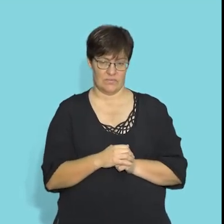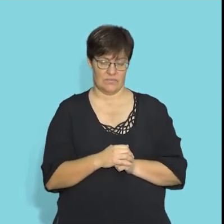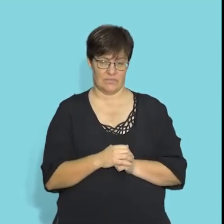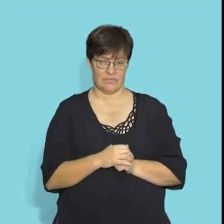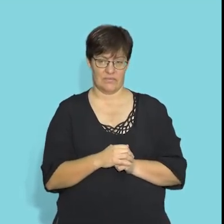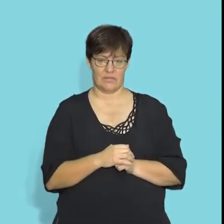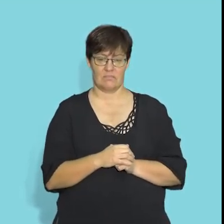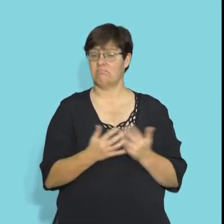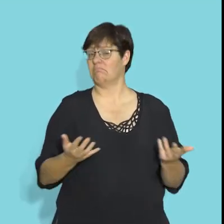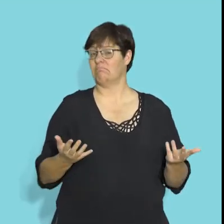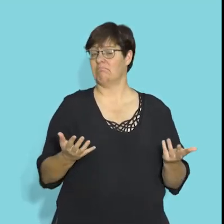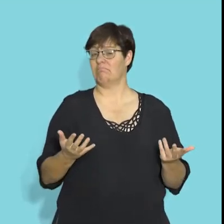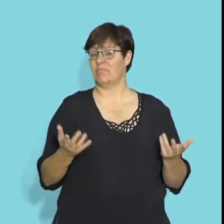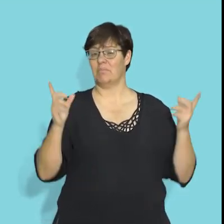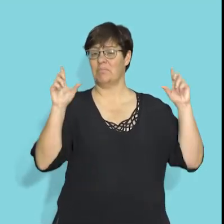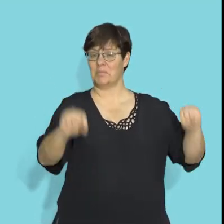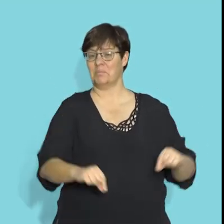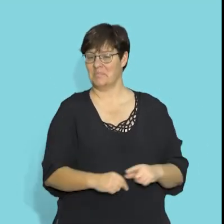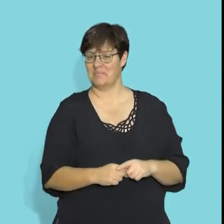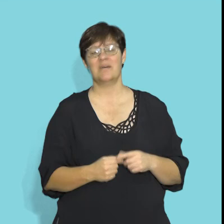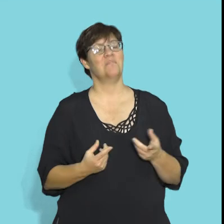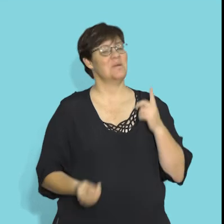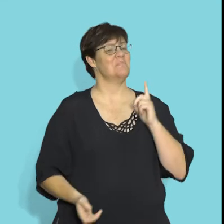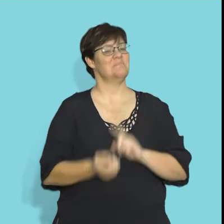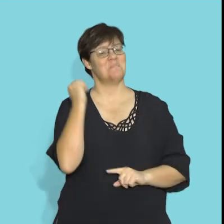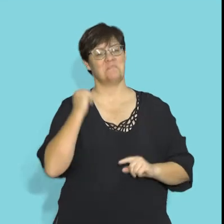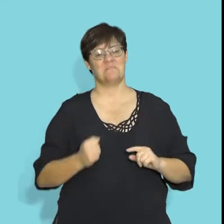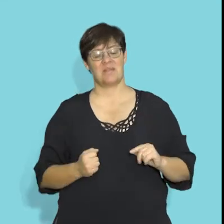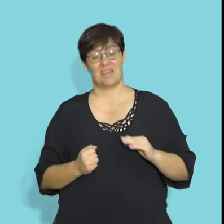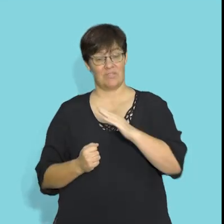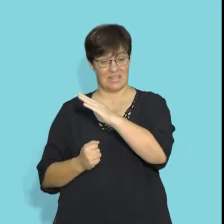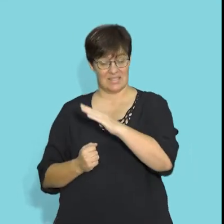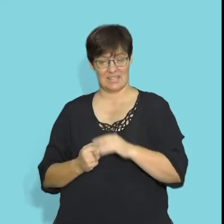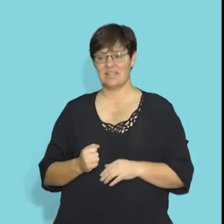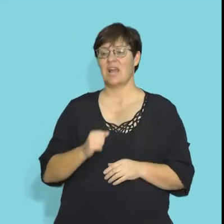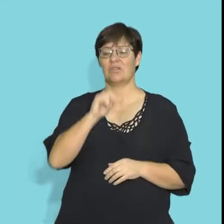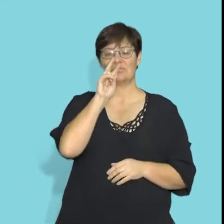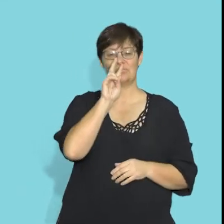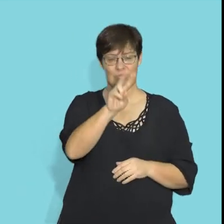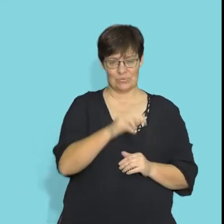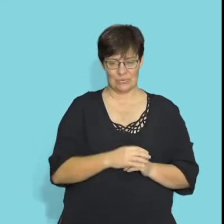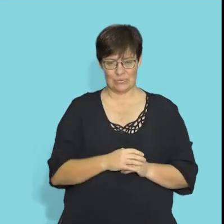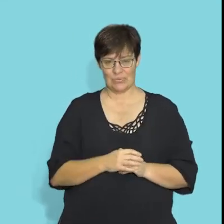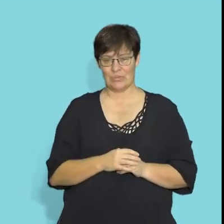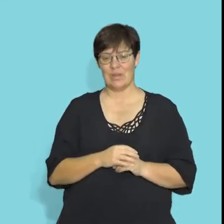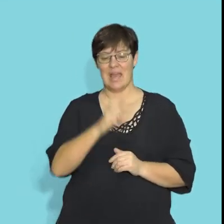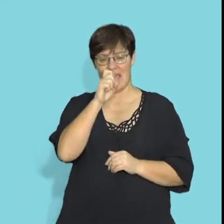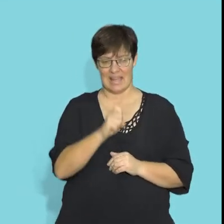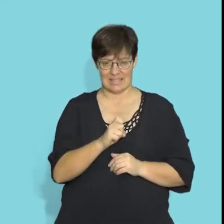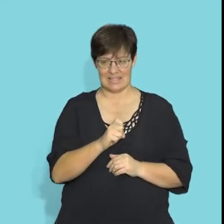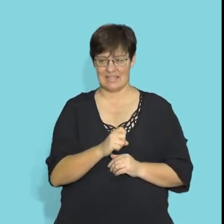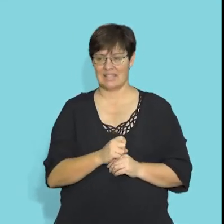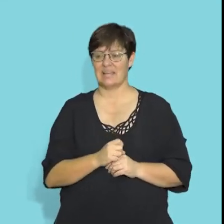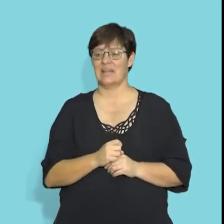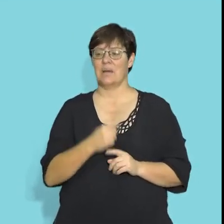So now I've found the gradient. The gradient is equal to 2, so it's going to be 2 times x. I've